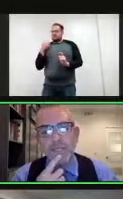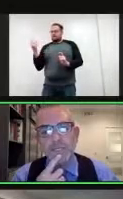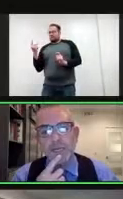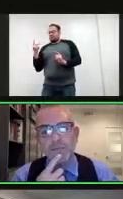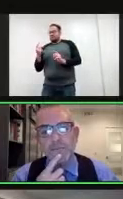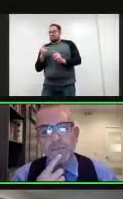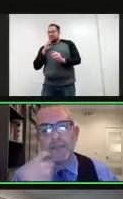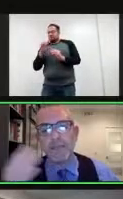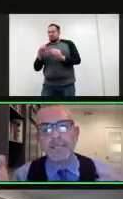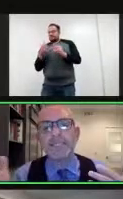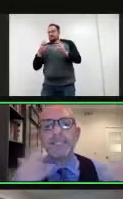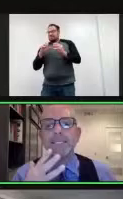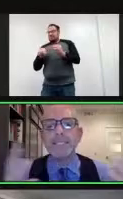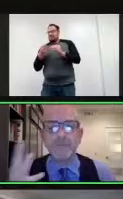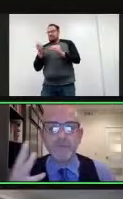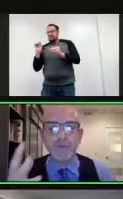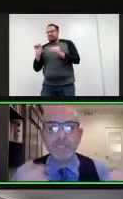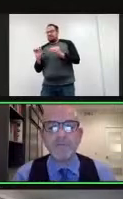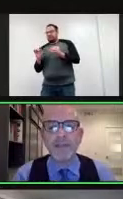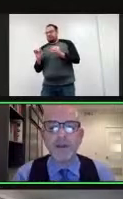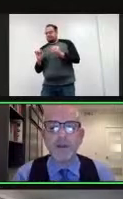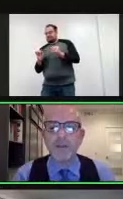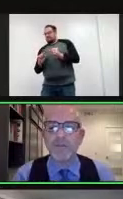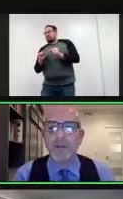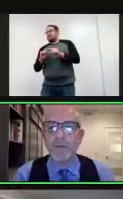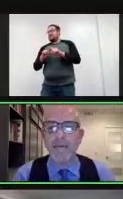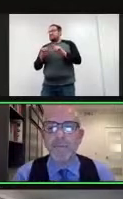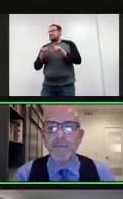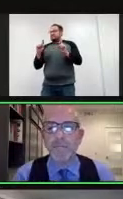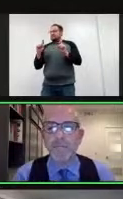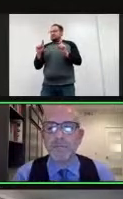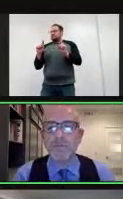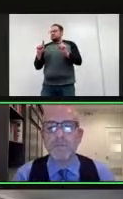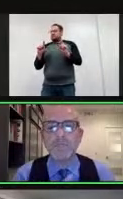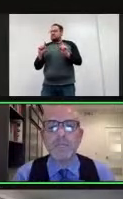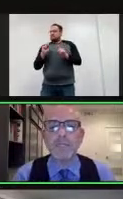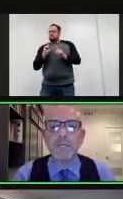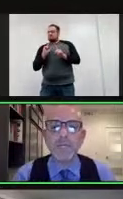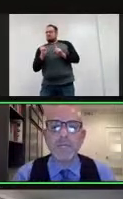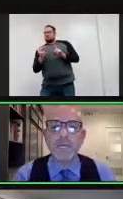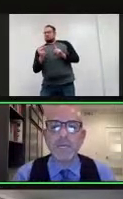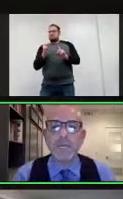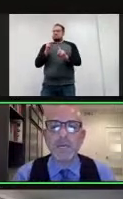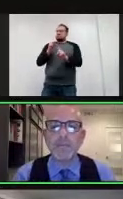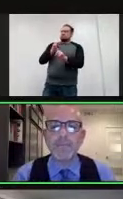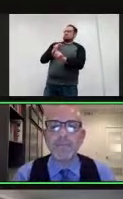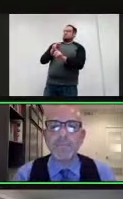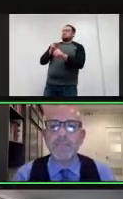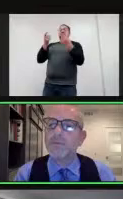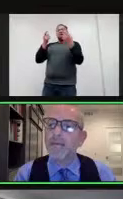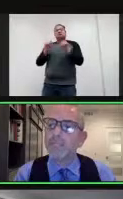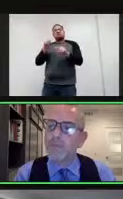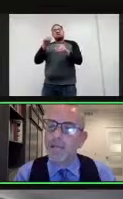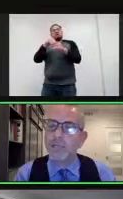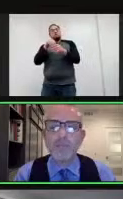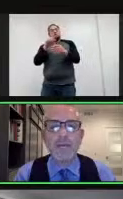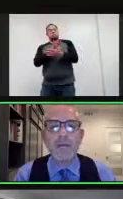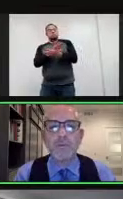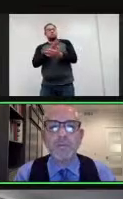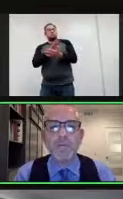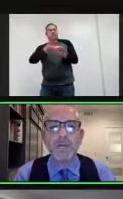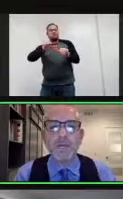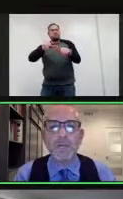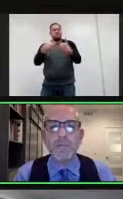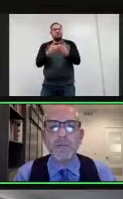this, this difference of narrative about what's happening in the schools. And so that's a challenge that